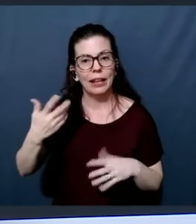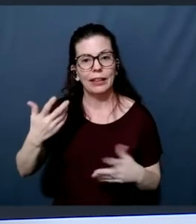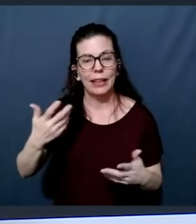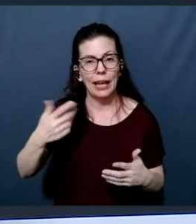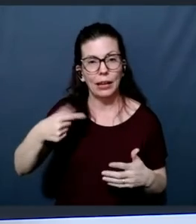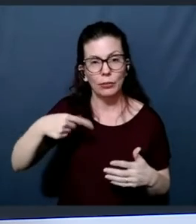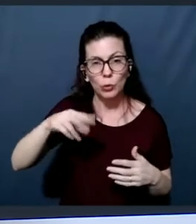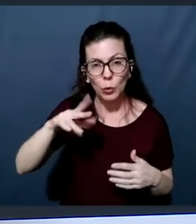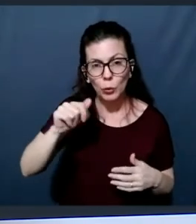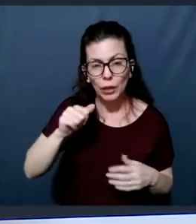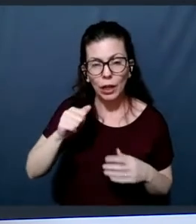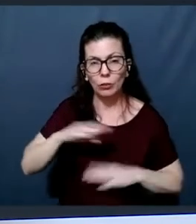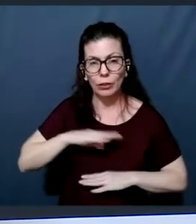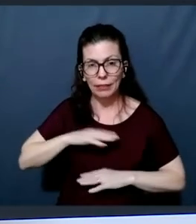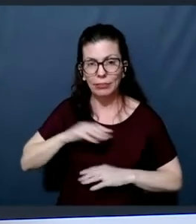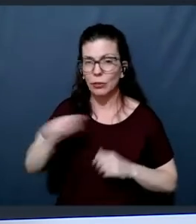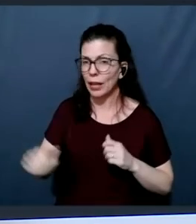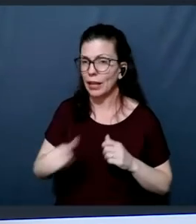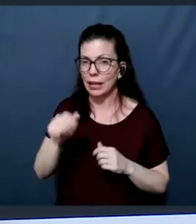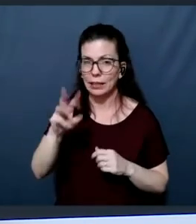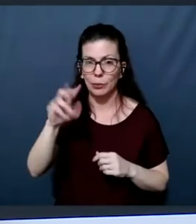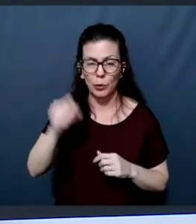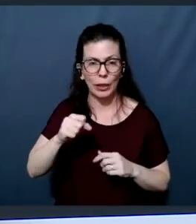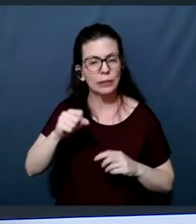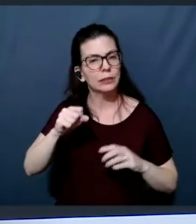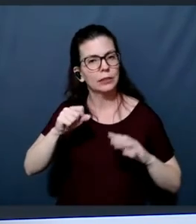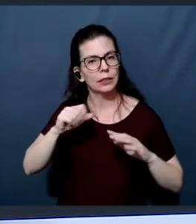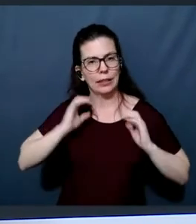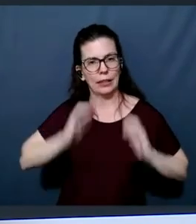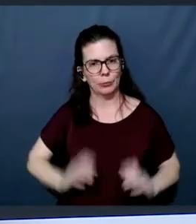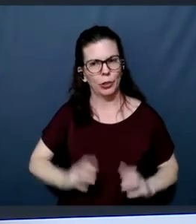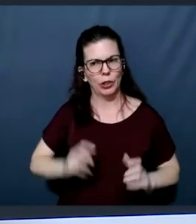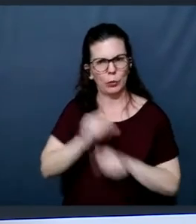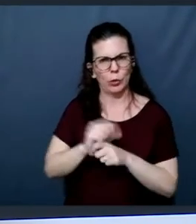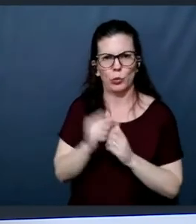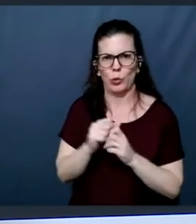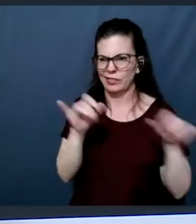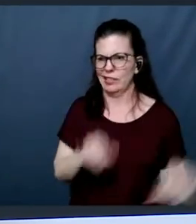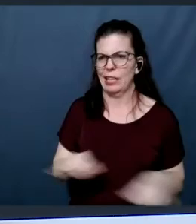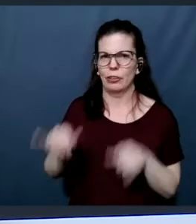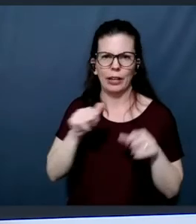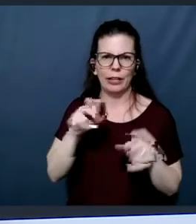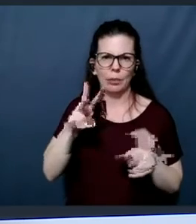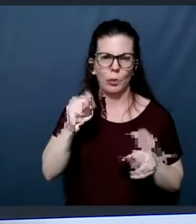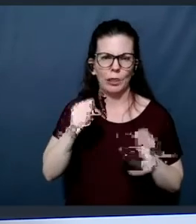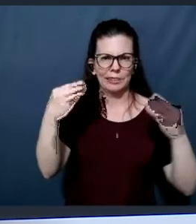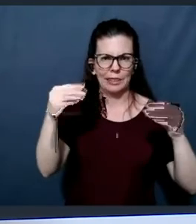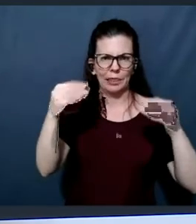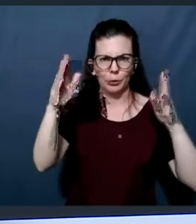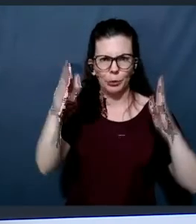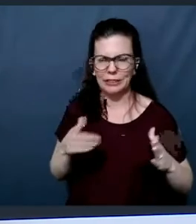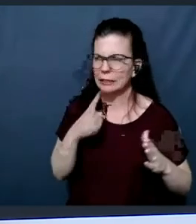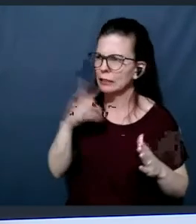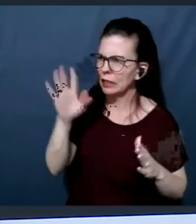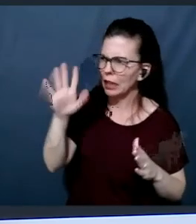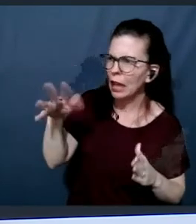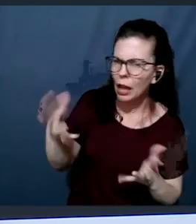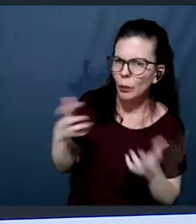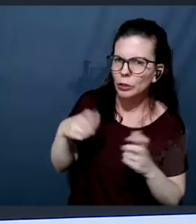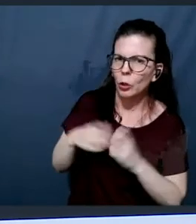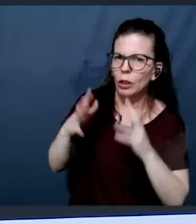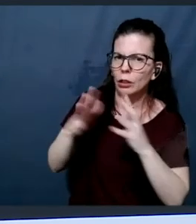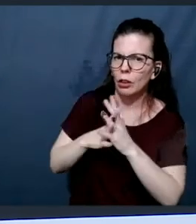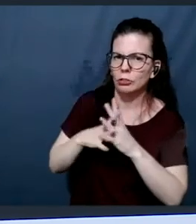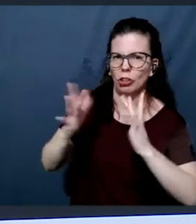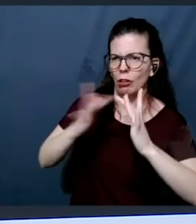AWS customer can work with their standard AWS salesperson and say, hey, I'd really like to Yeah. launch an online business